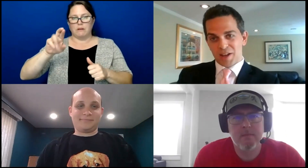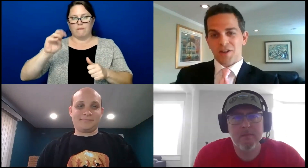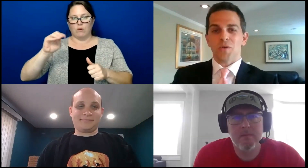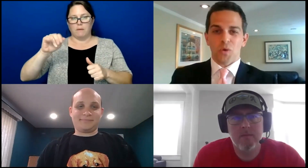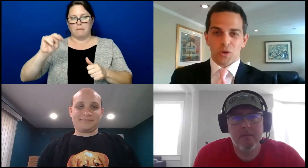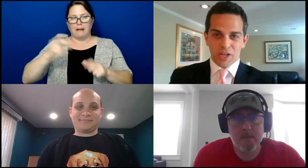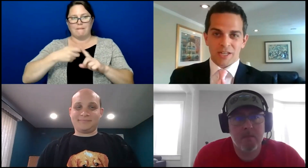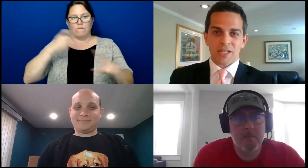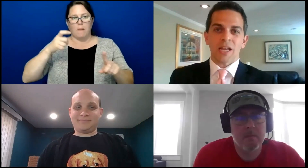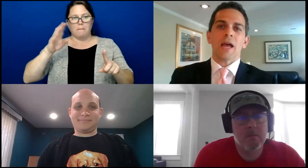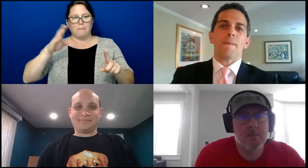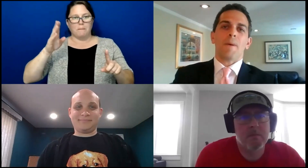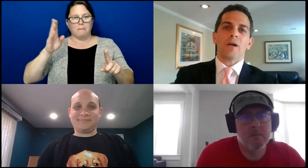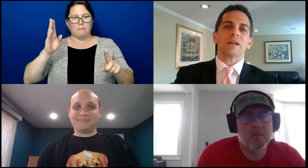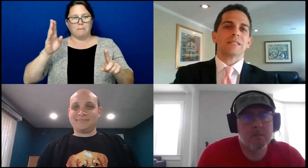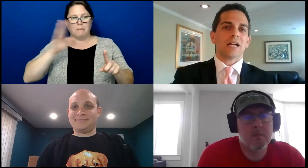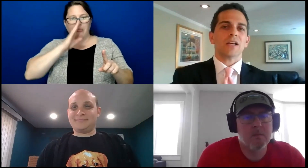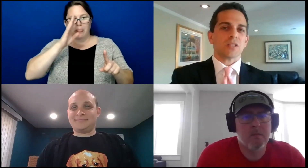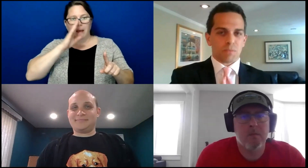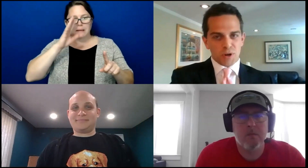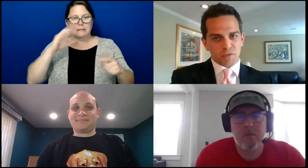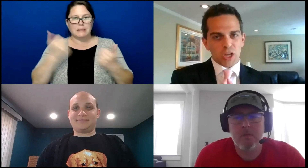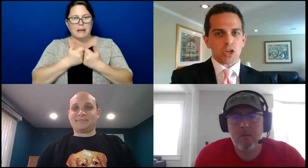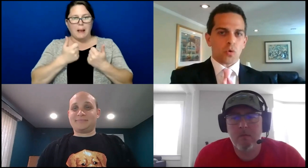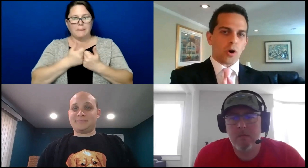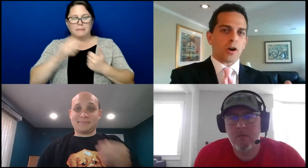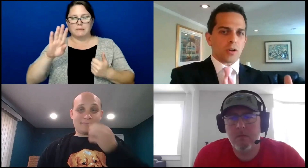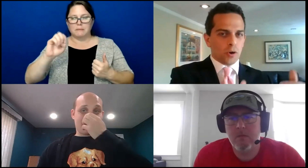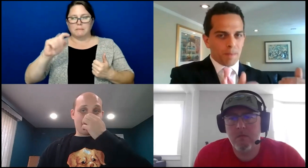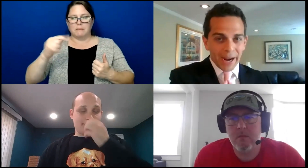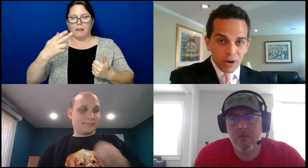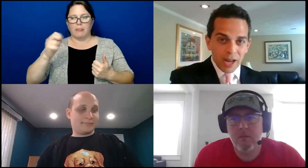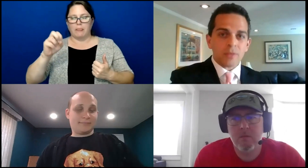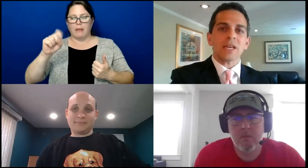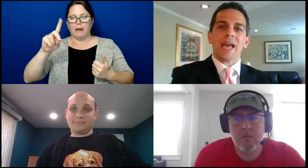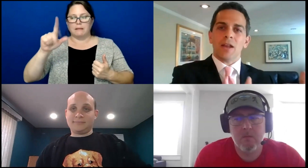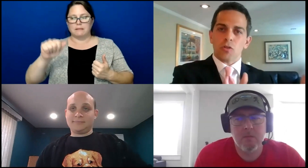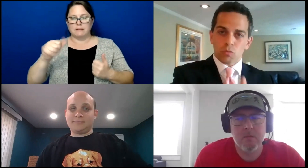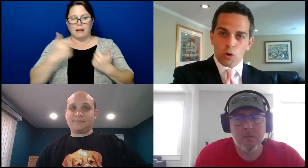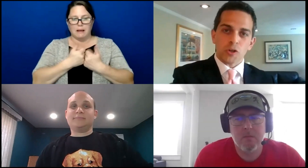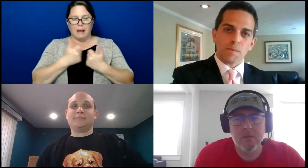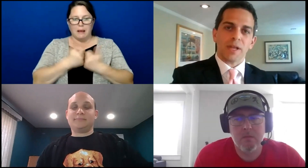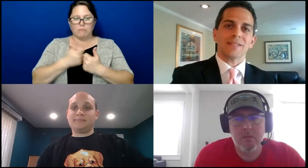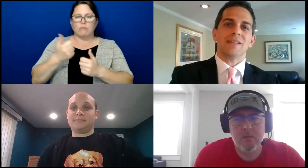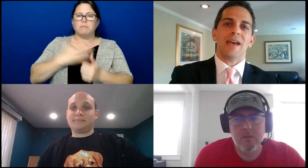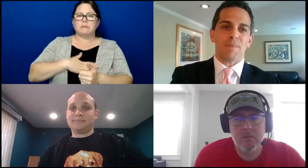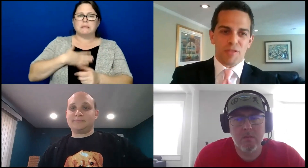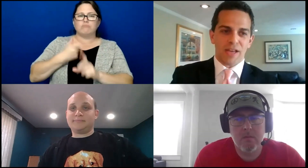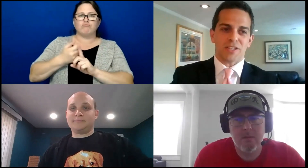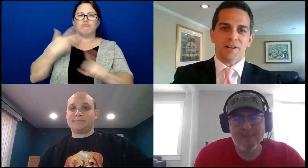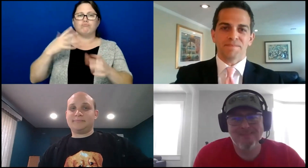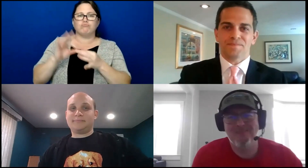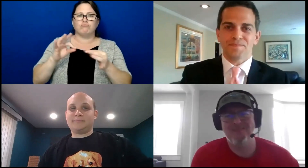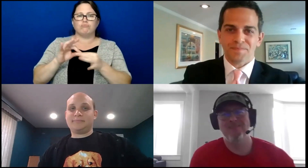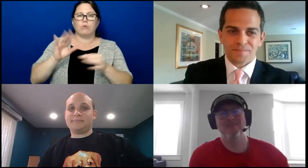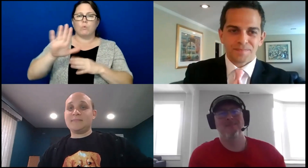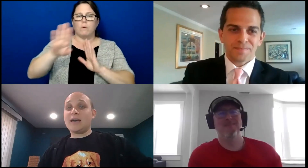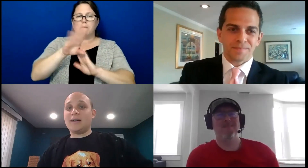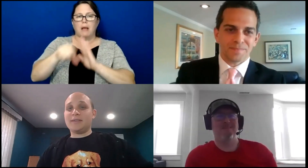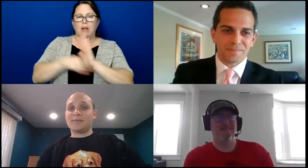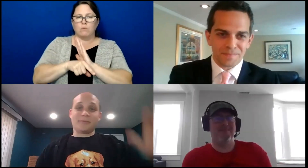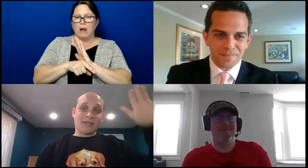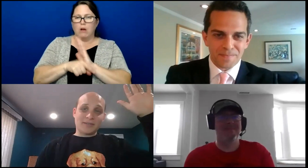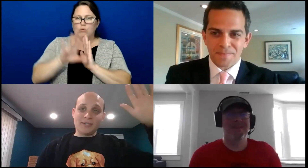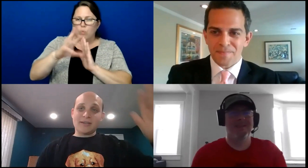get to Ryan Woodland. Paul, tell us briefly your background and the role you play today at Bethesda.